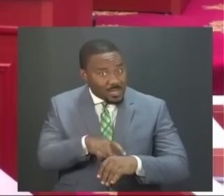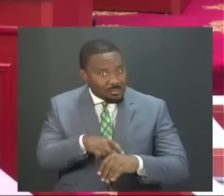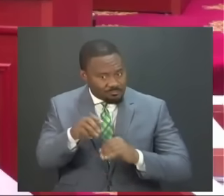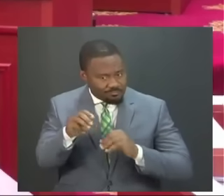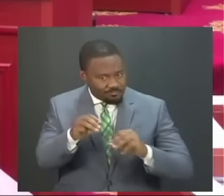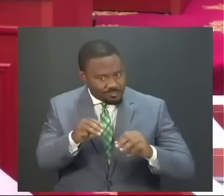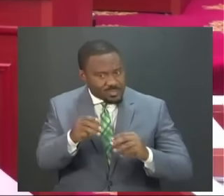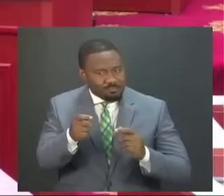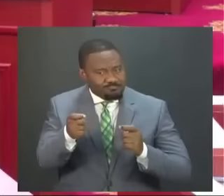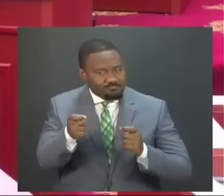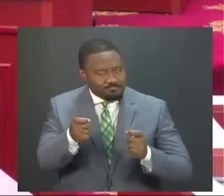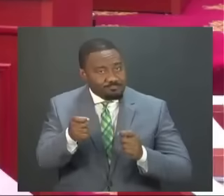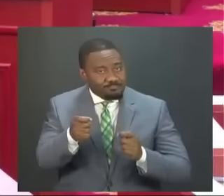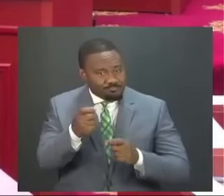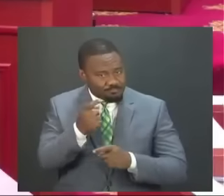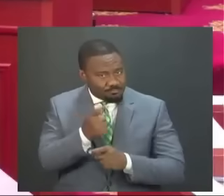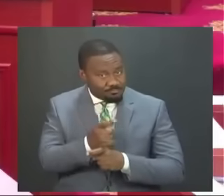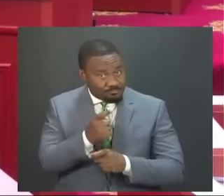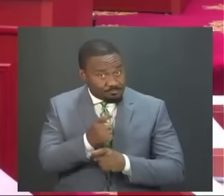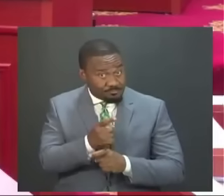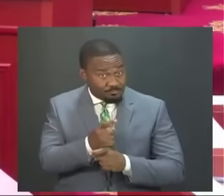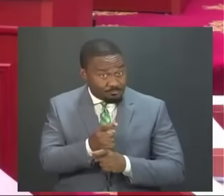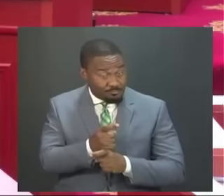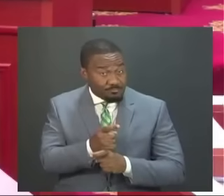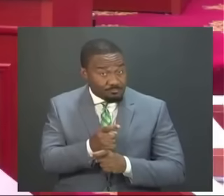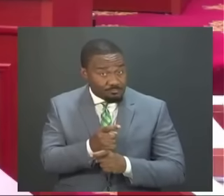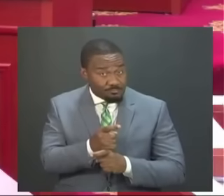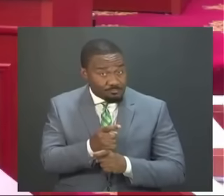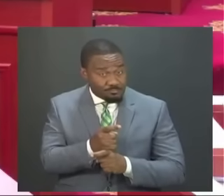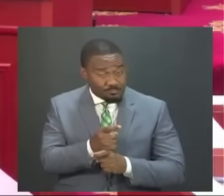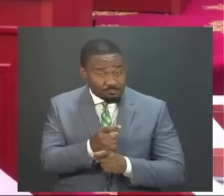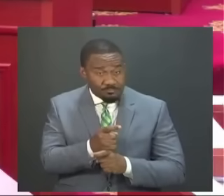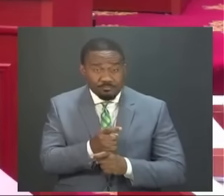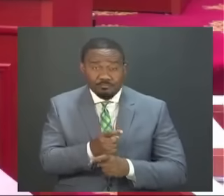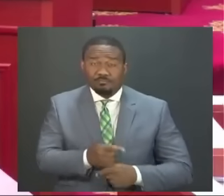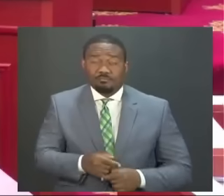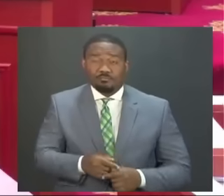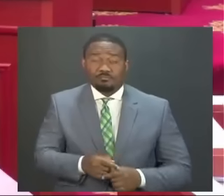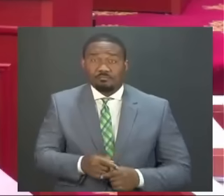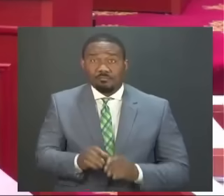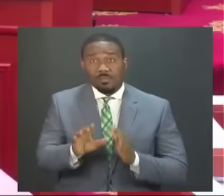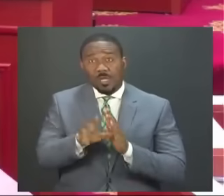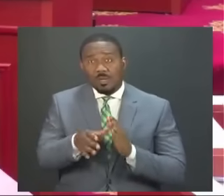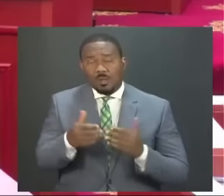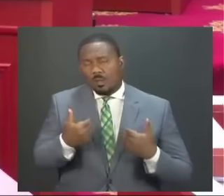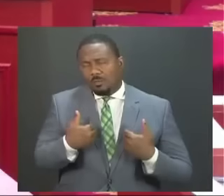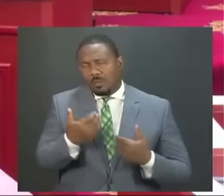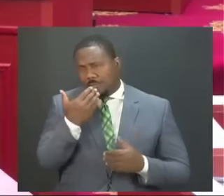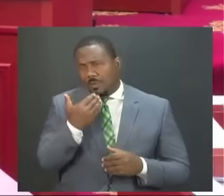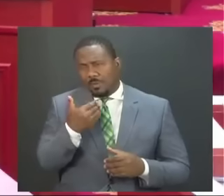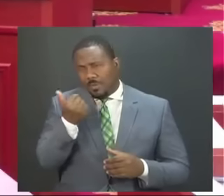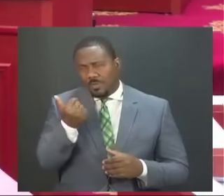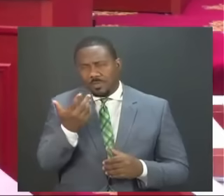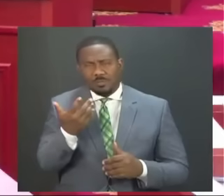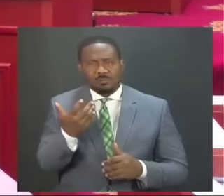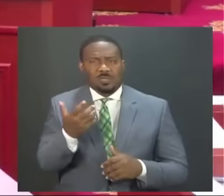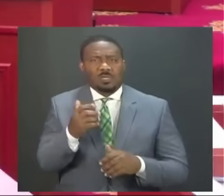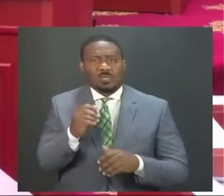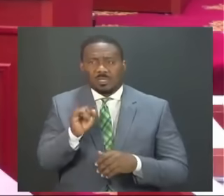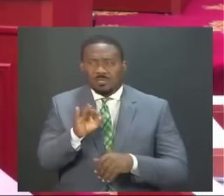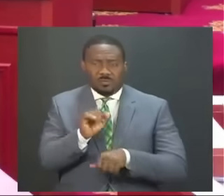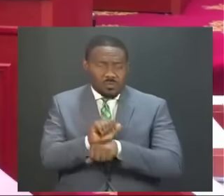chamber in order to have the best in terms of output.